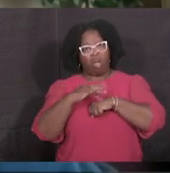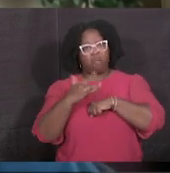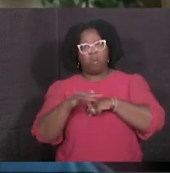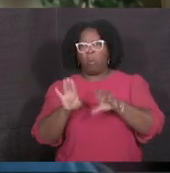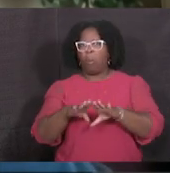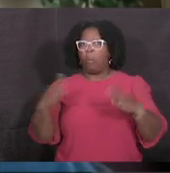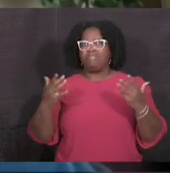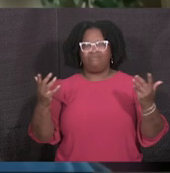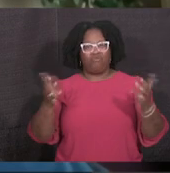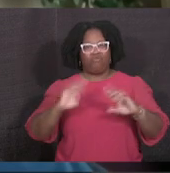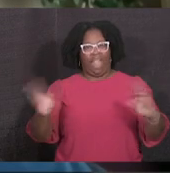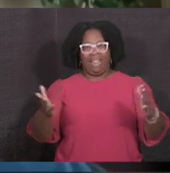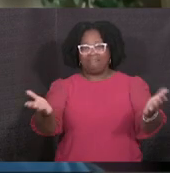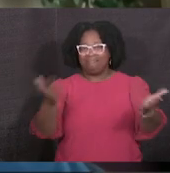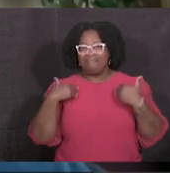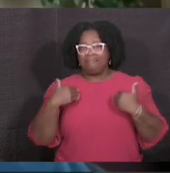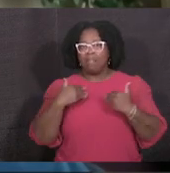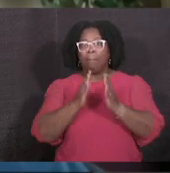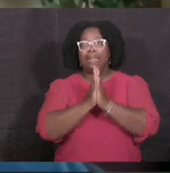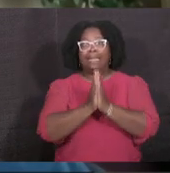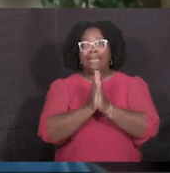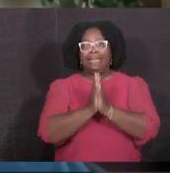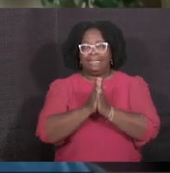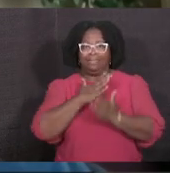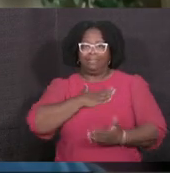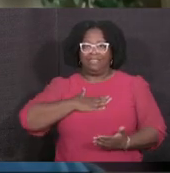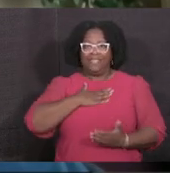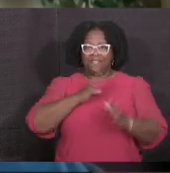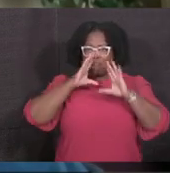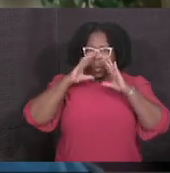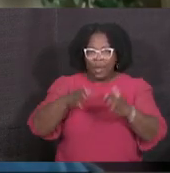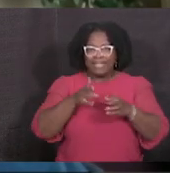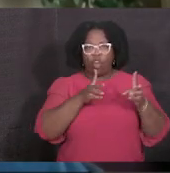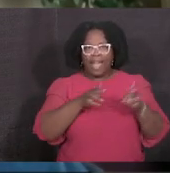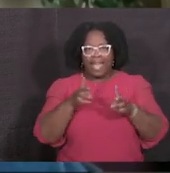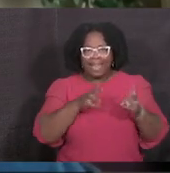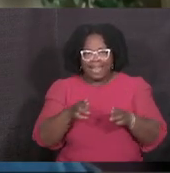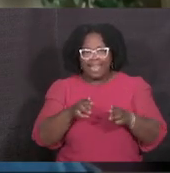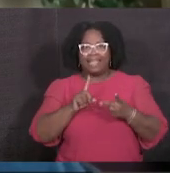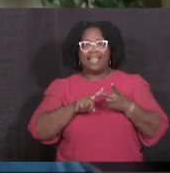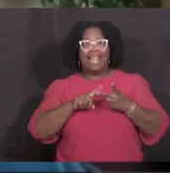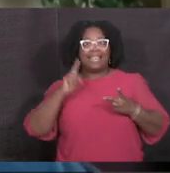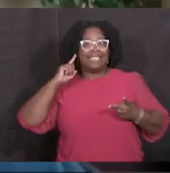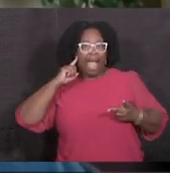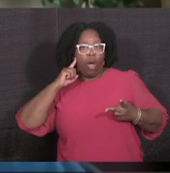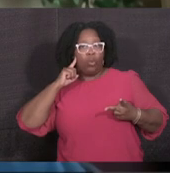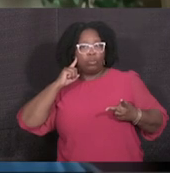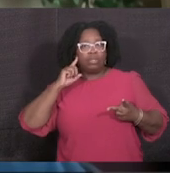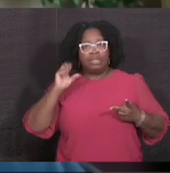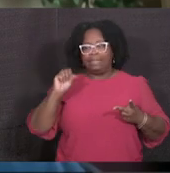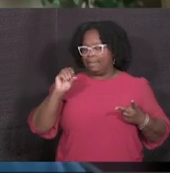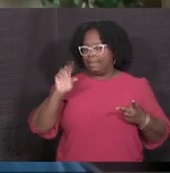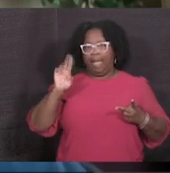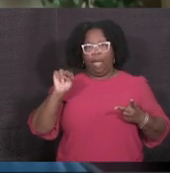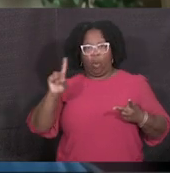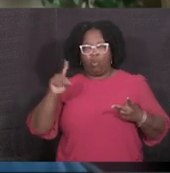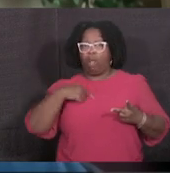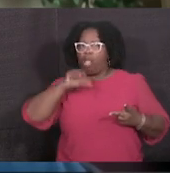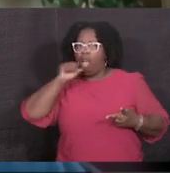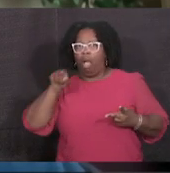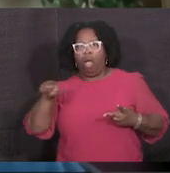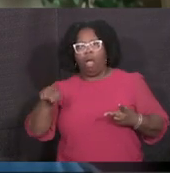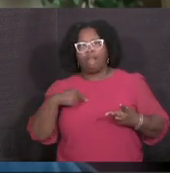show their great skills. So I say, please focus on things like editing and sound. I love sound. I started in sound myself, and